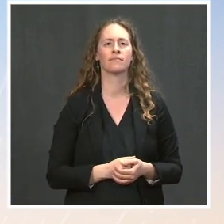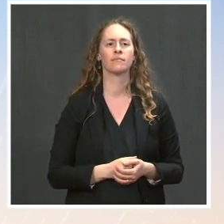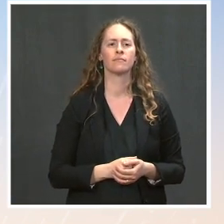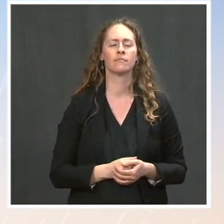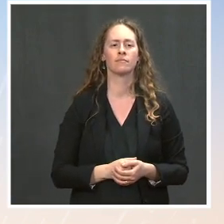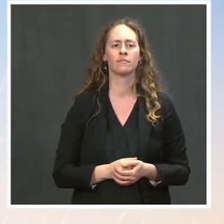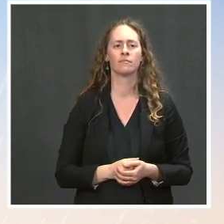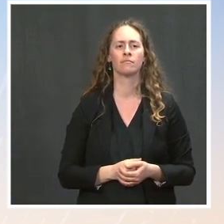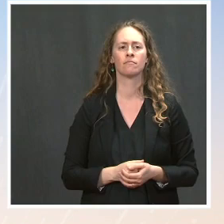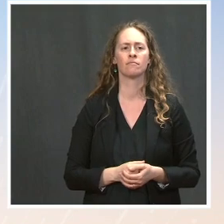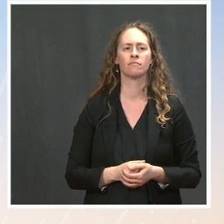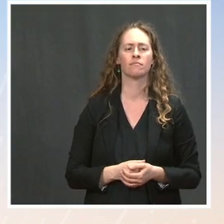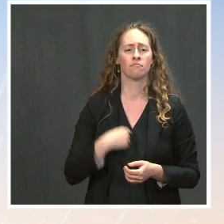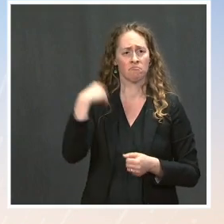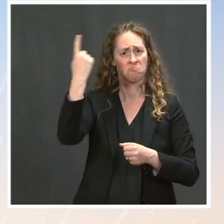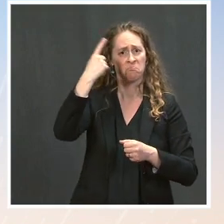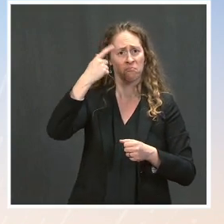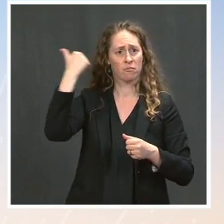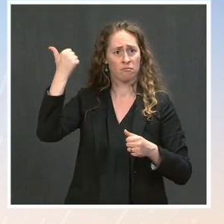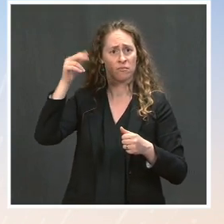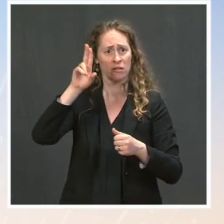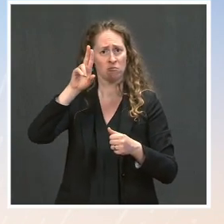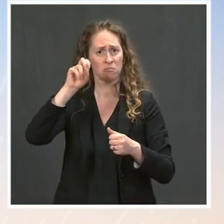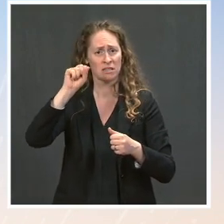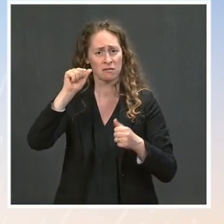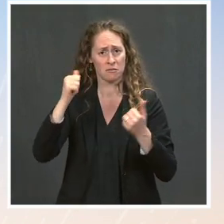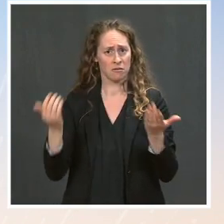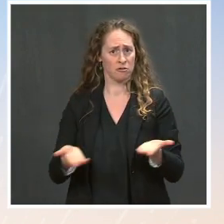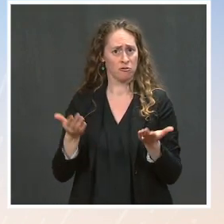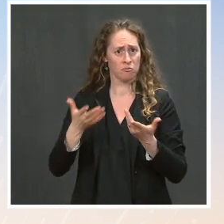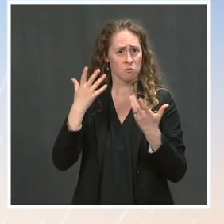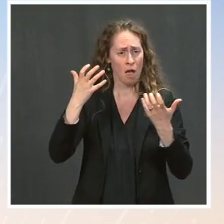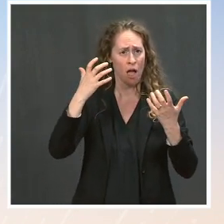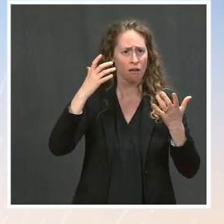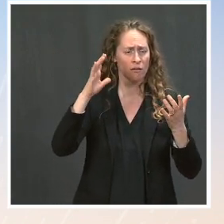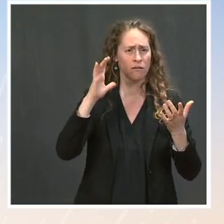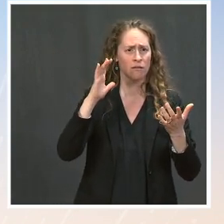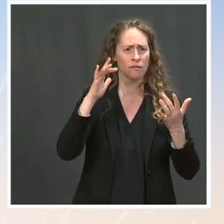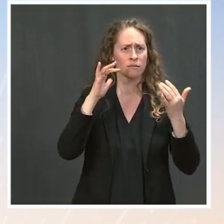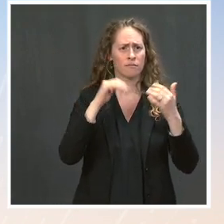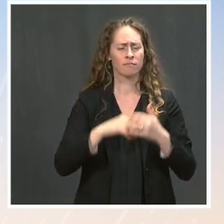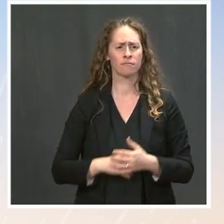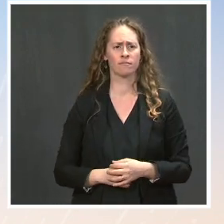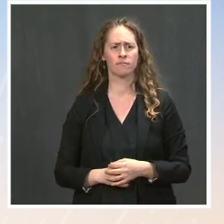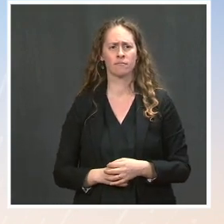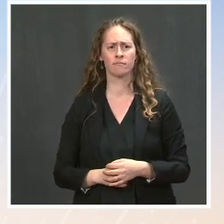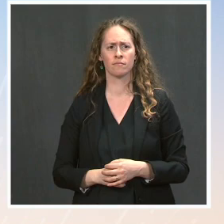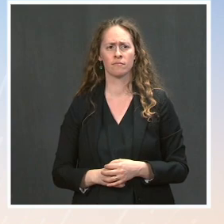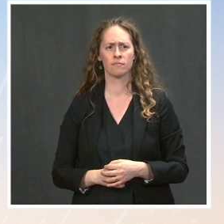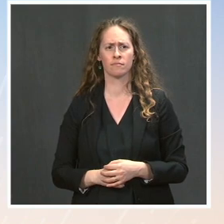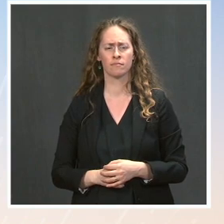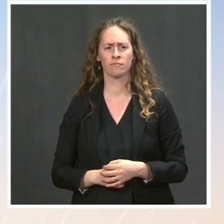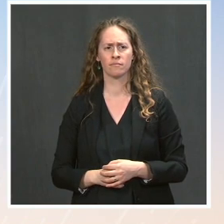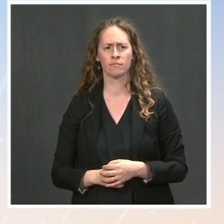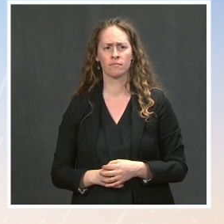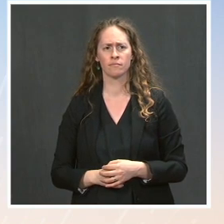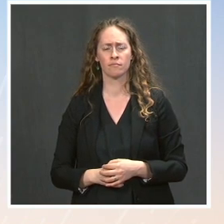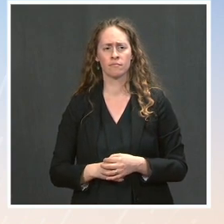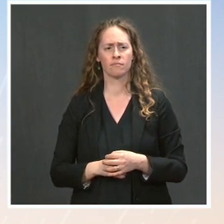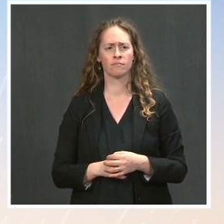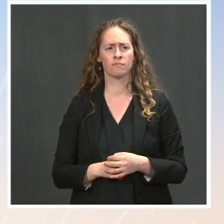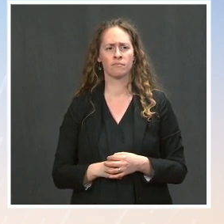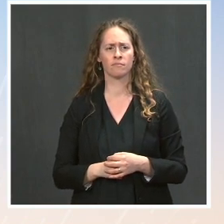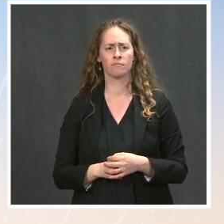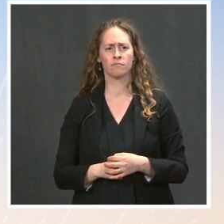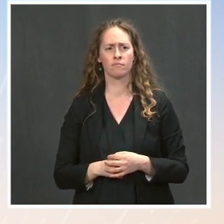end the Donbas war. Is the administration ready to take a more active role in the peace process, and if yes, what capacity? Well, I